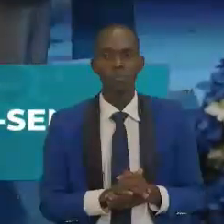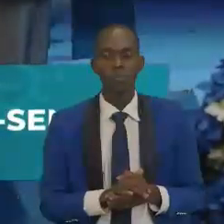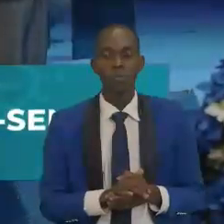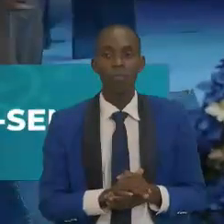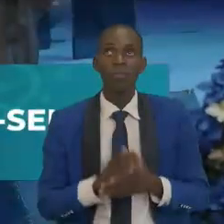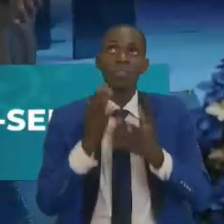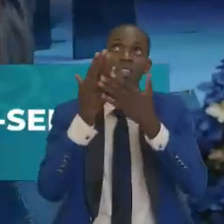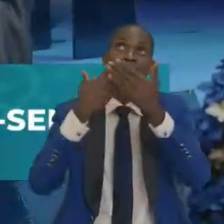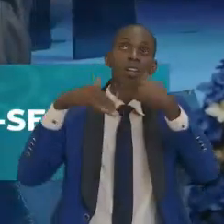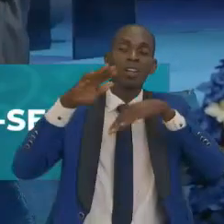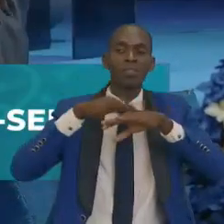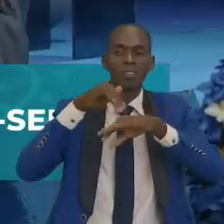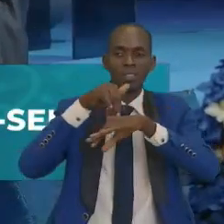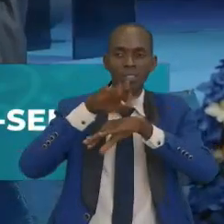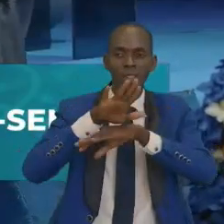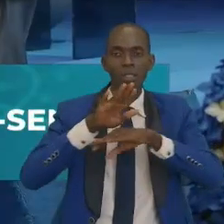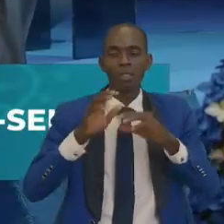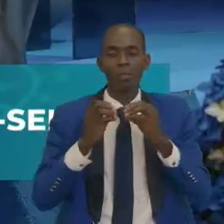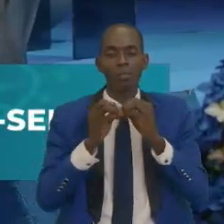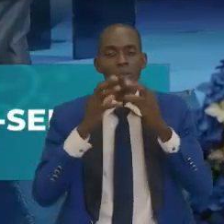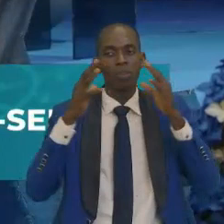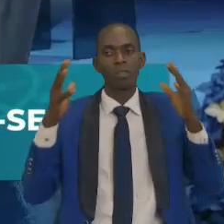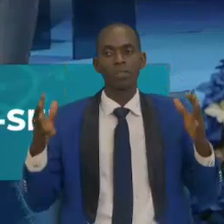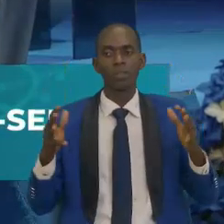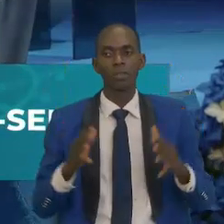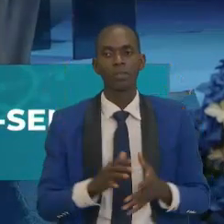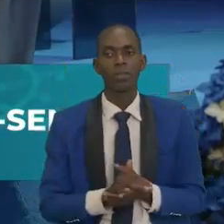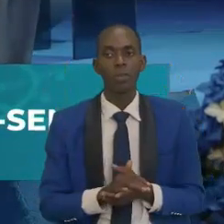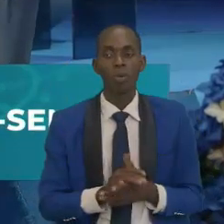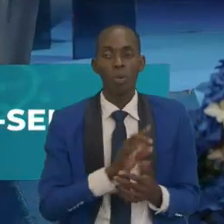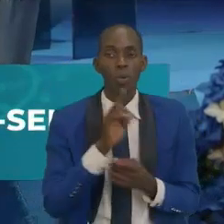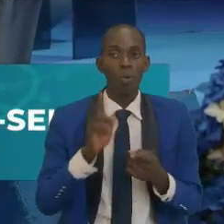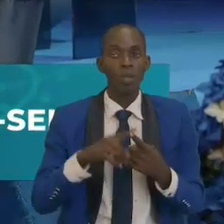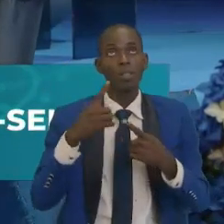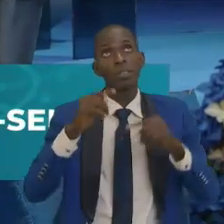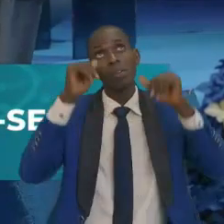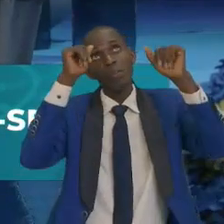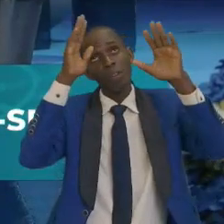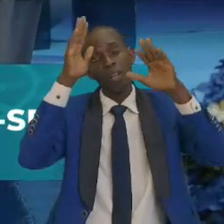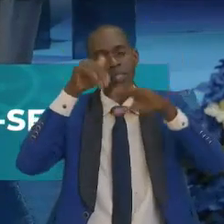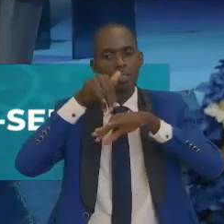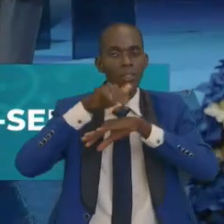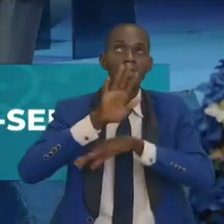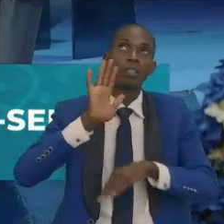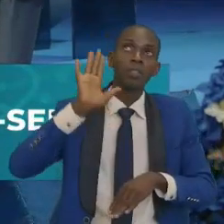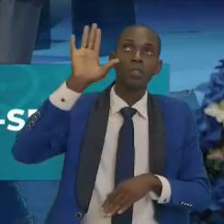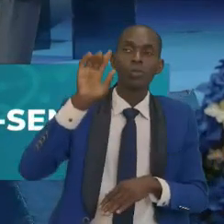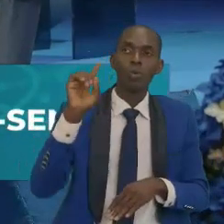Heaven-sent abundance. When the Father said his only begotten Son,